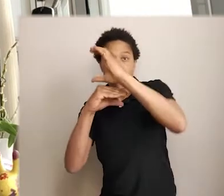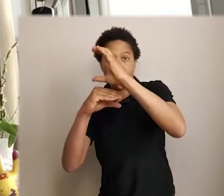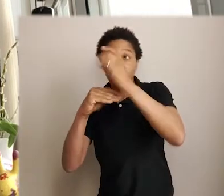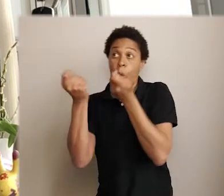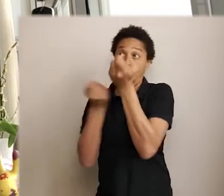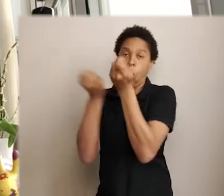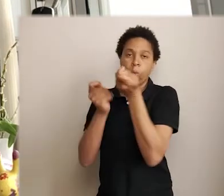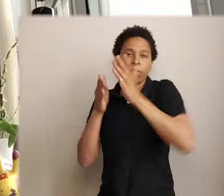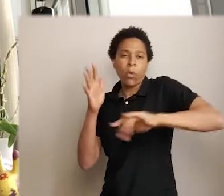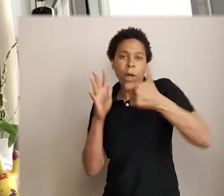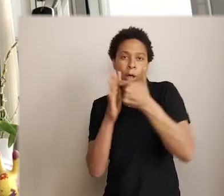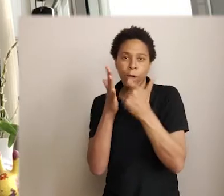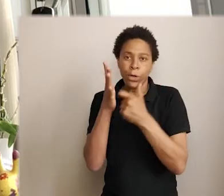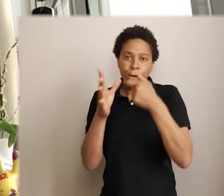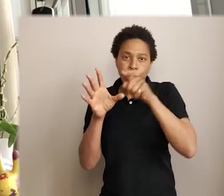pop in by mistake.